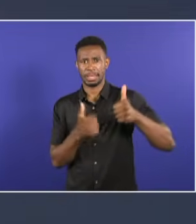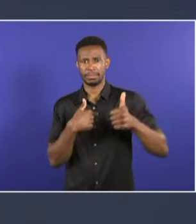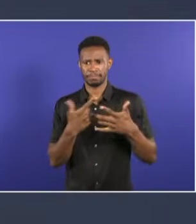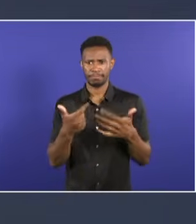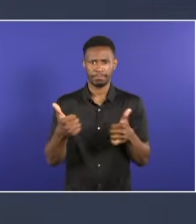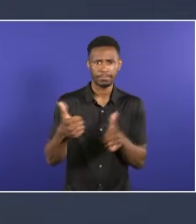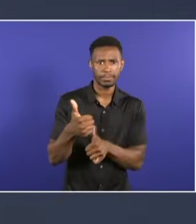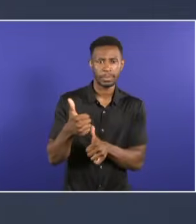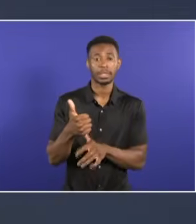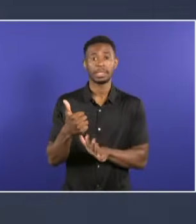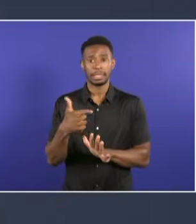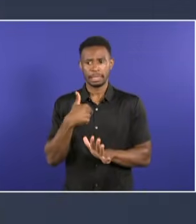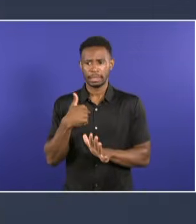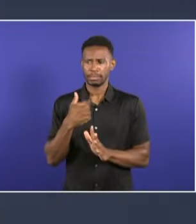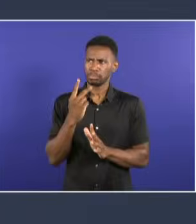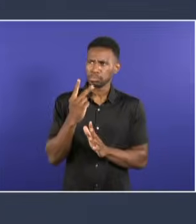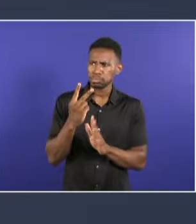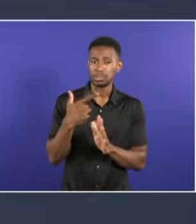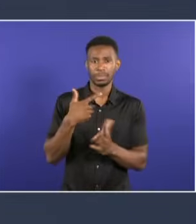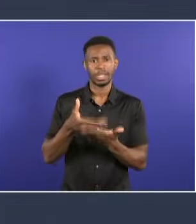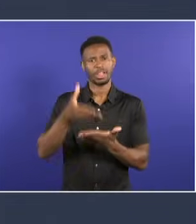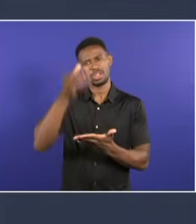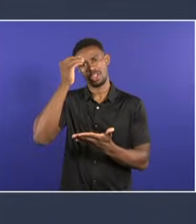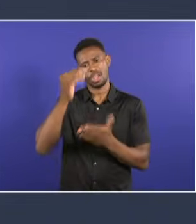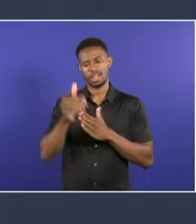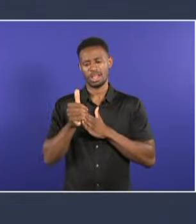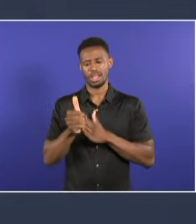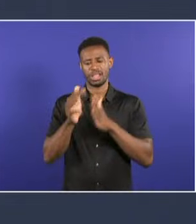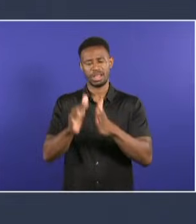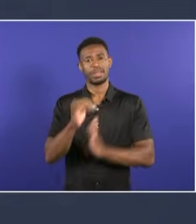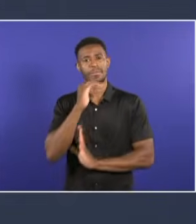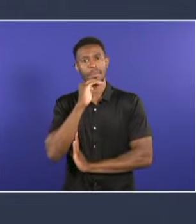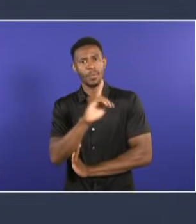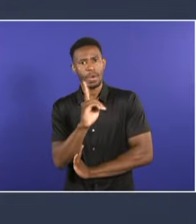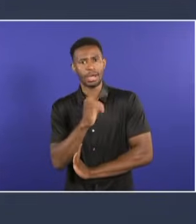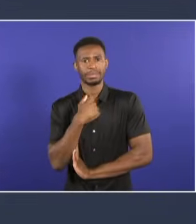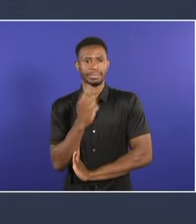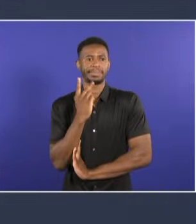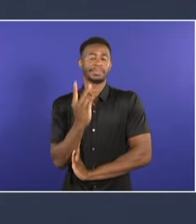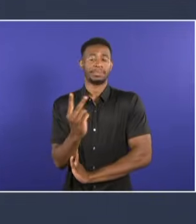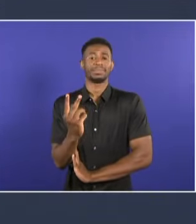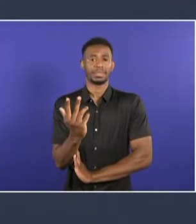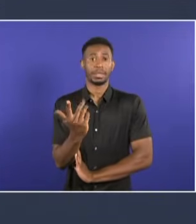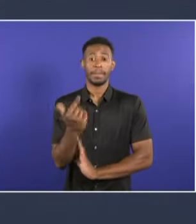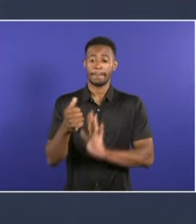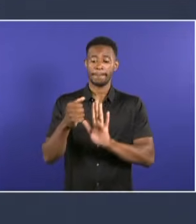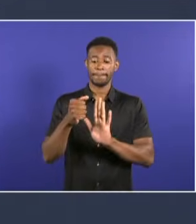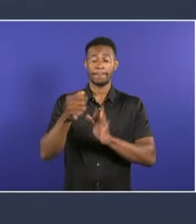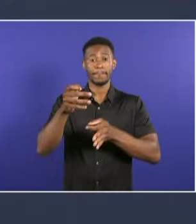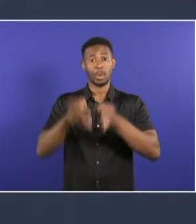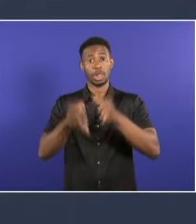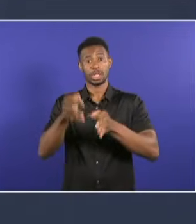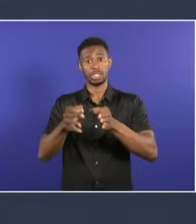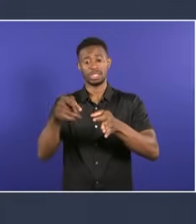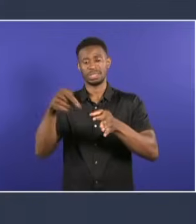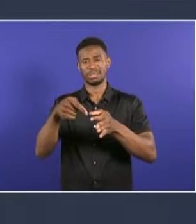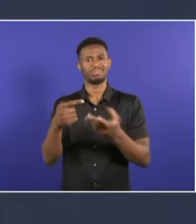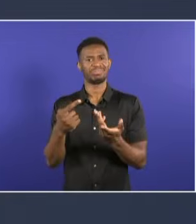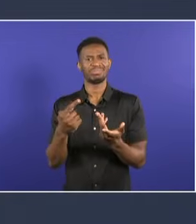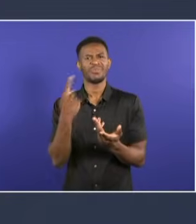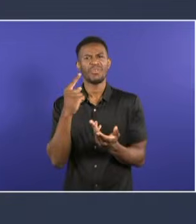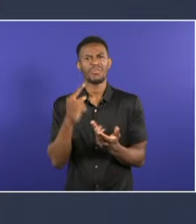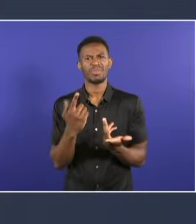my own understanding of leadership. I learned that politics is not only about policy or ideas, it's also about